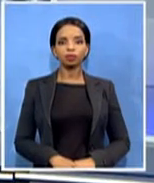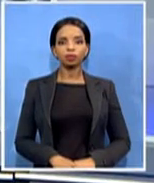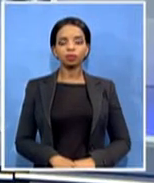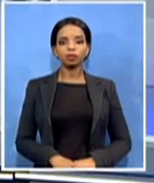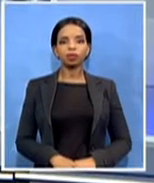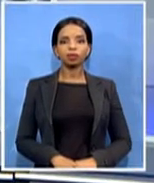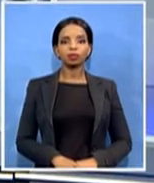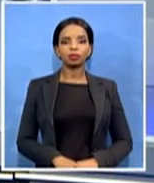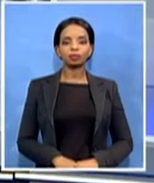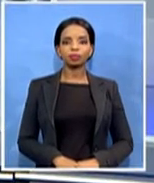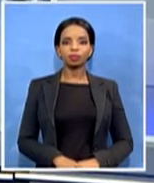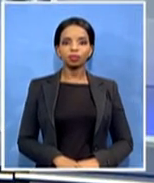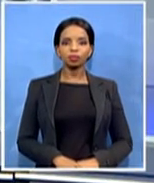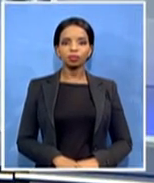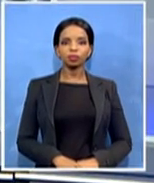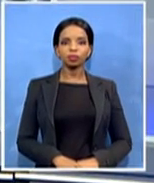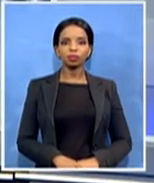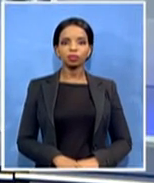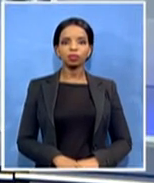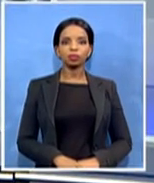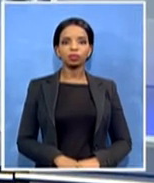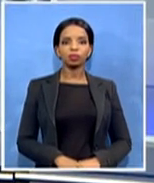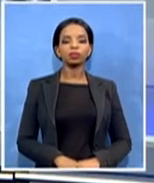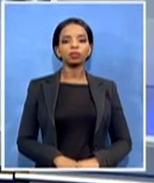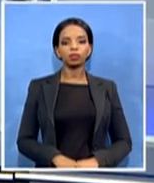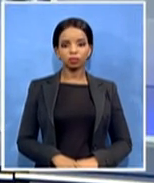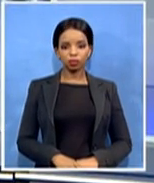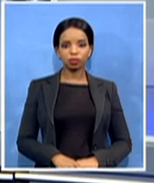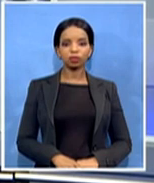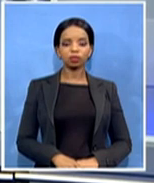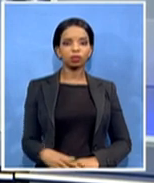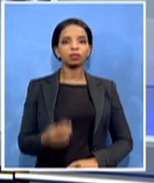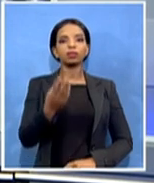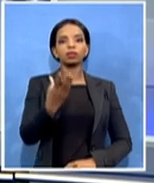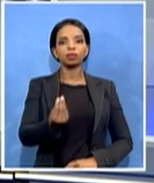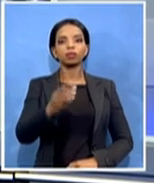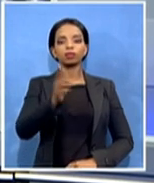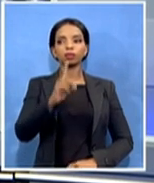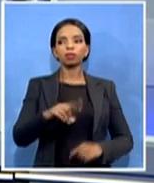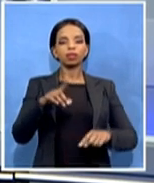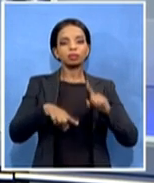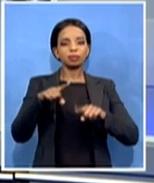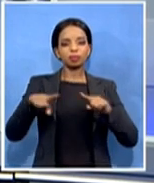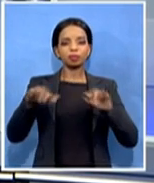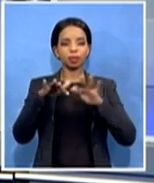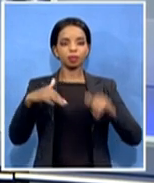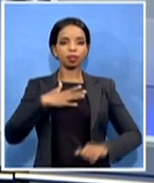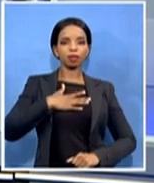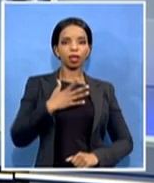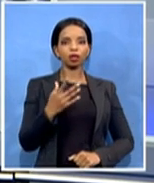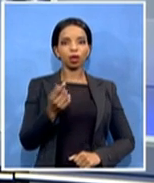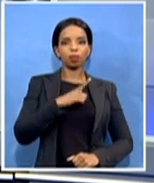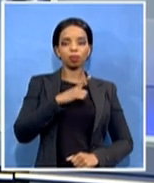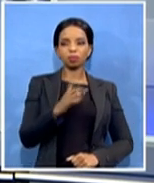Well, there's been mixed reactions from political parties following the ANC's announcement it will pay the costs of last week's flight to Zimbabwe